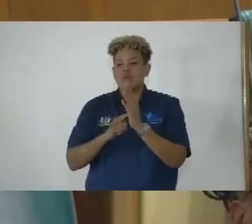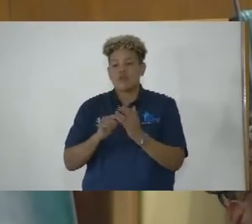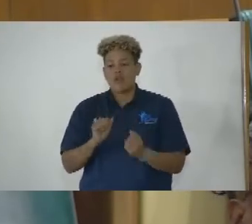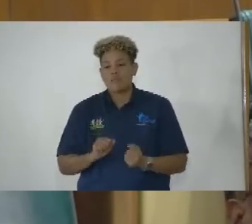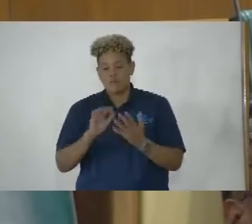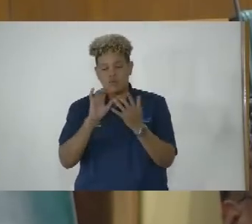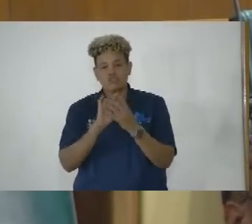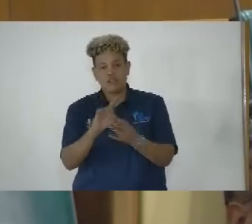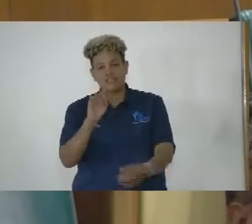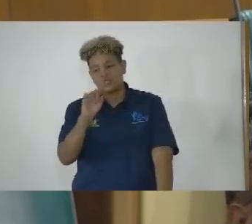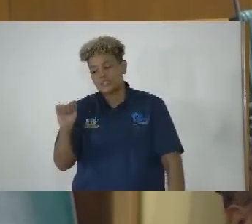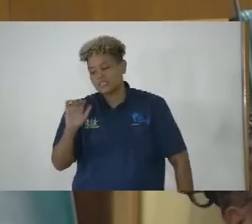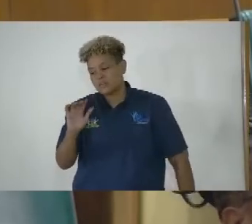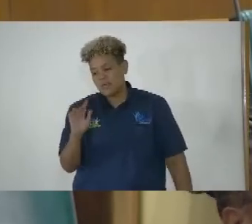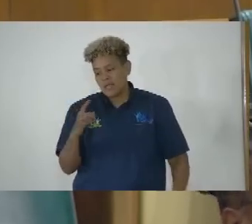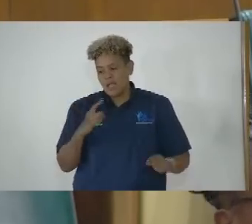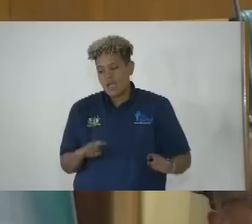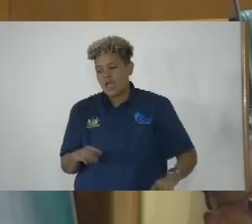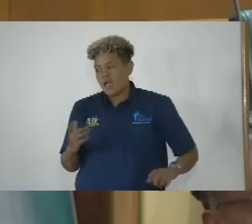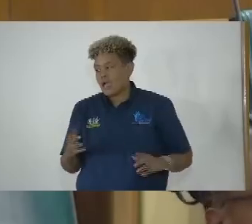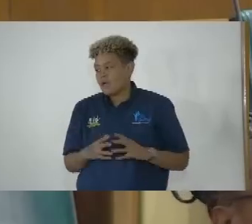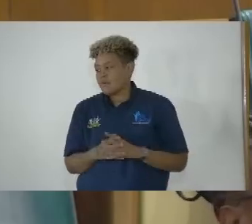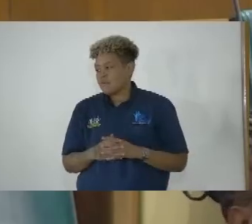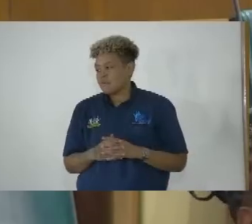to disability.